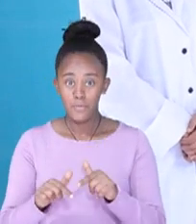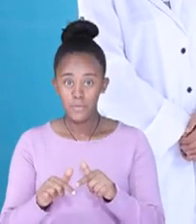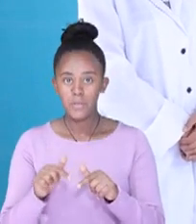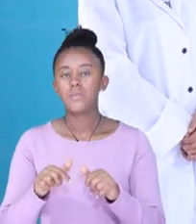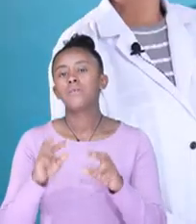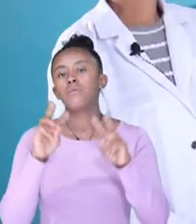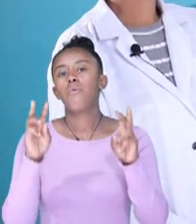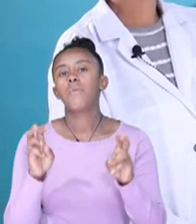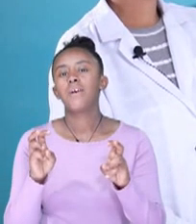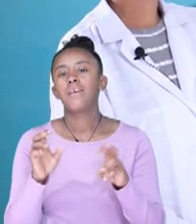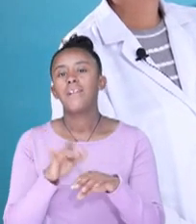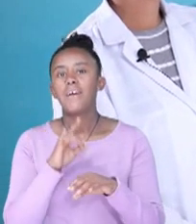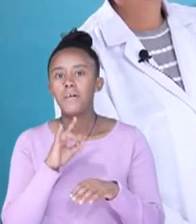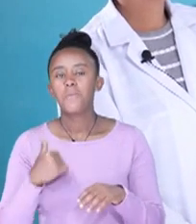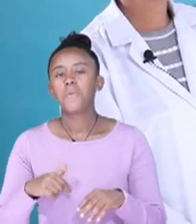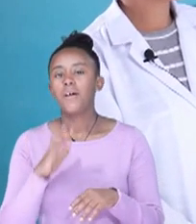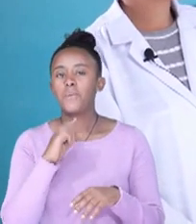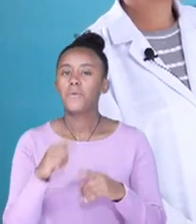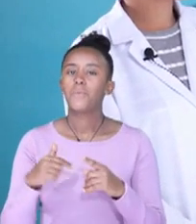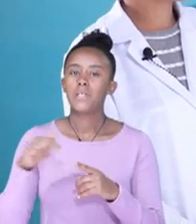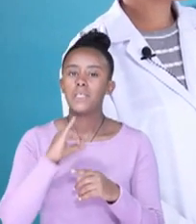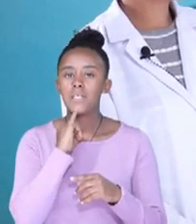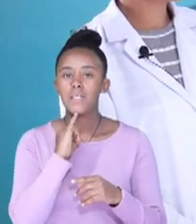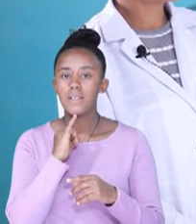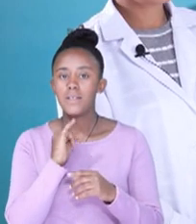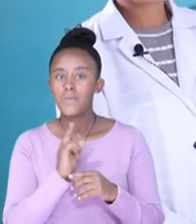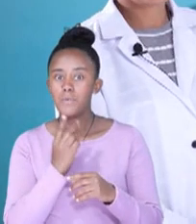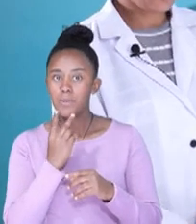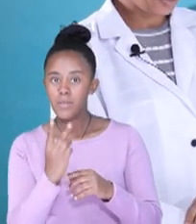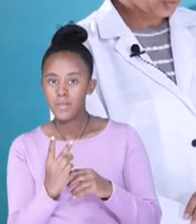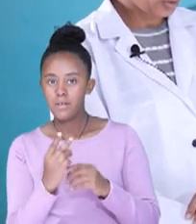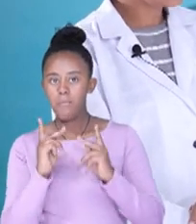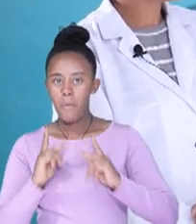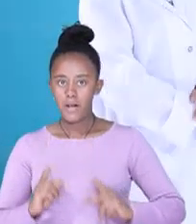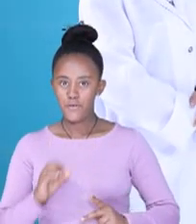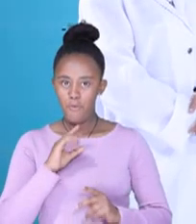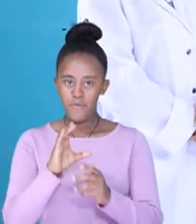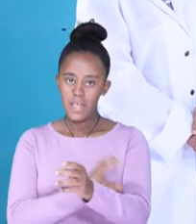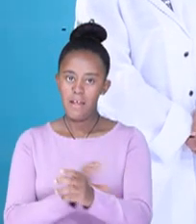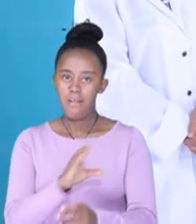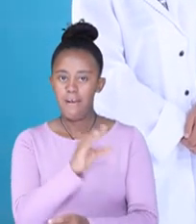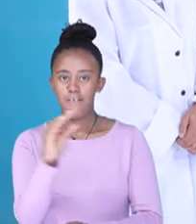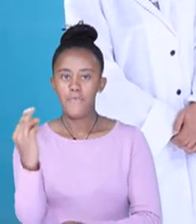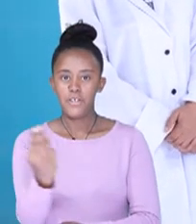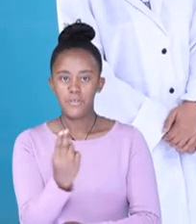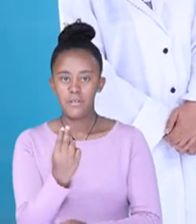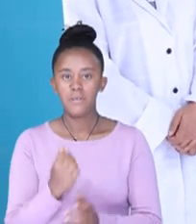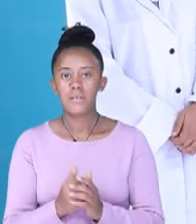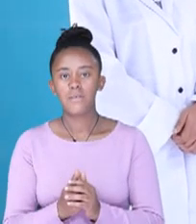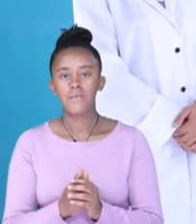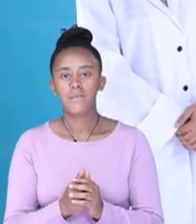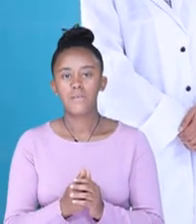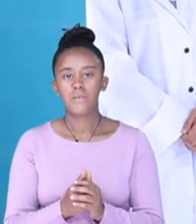this topic we are going to see parts of cell and their function. The